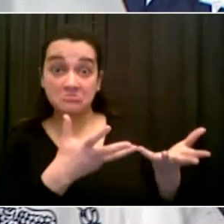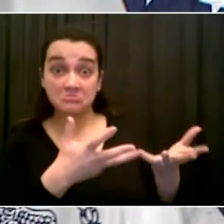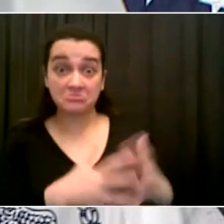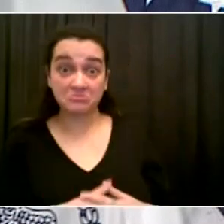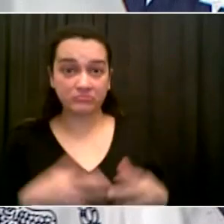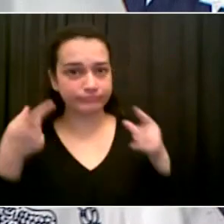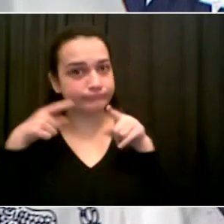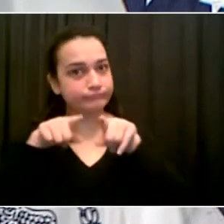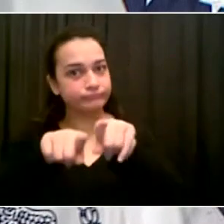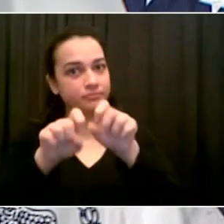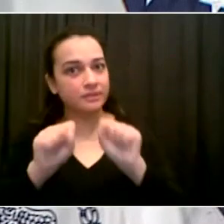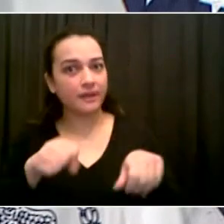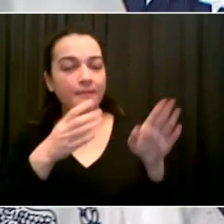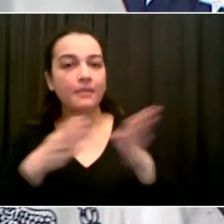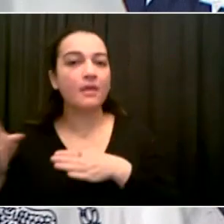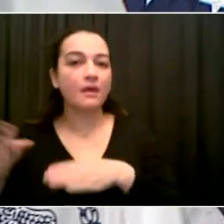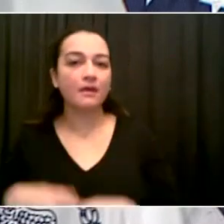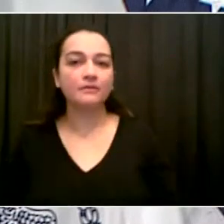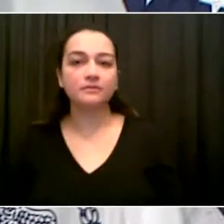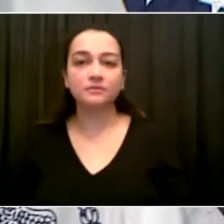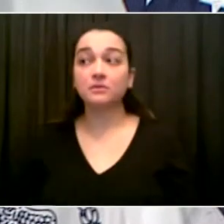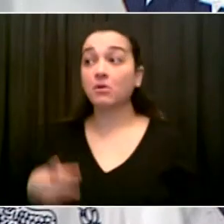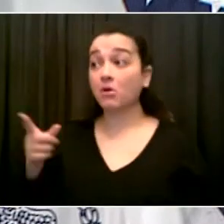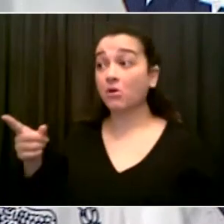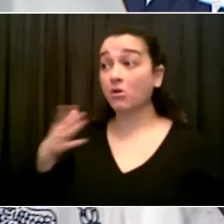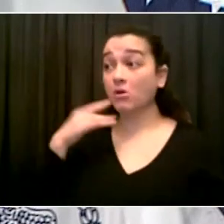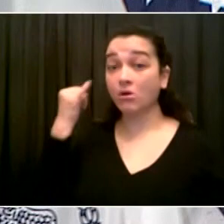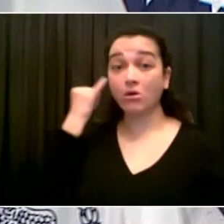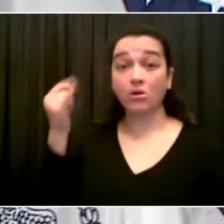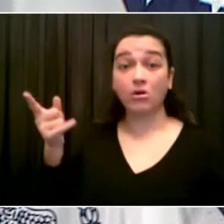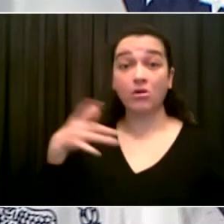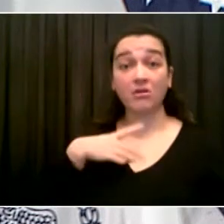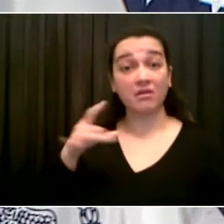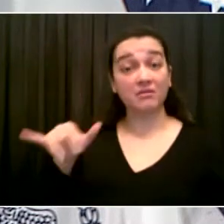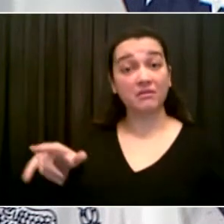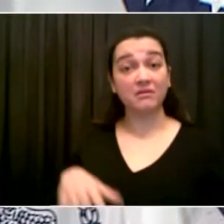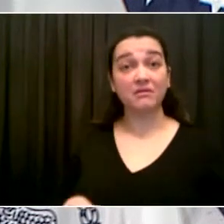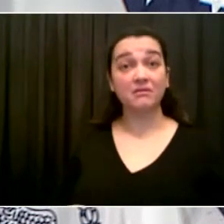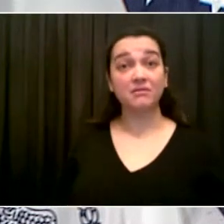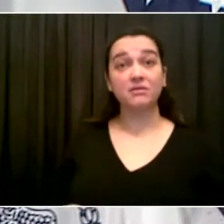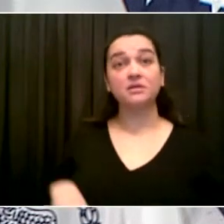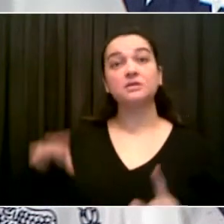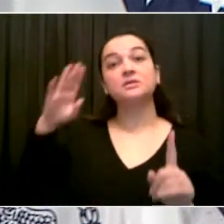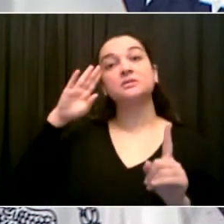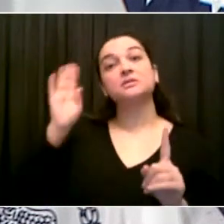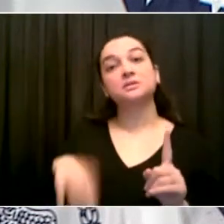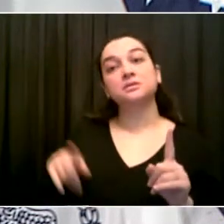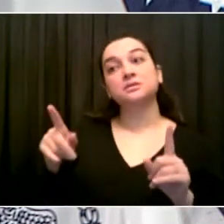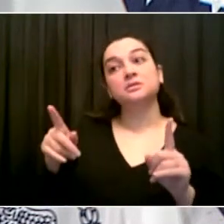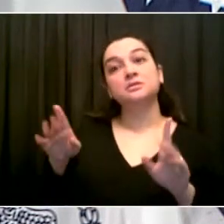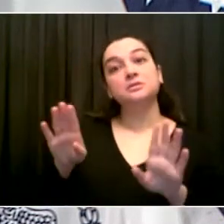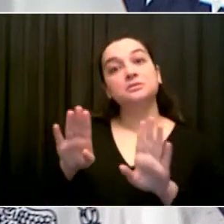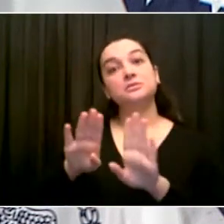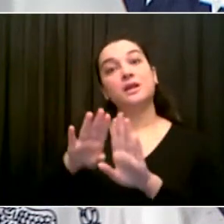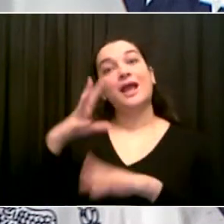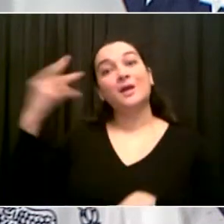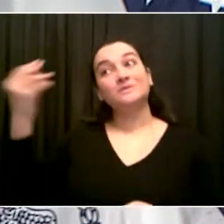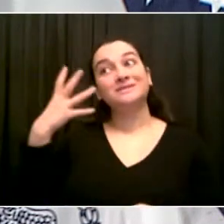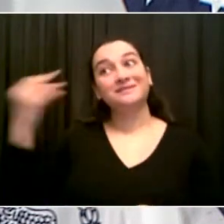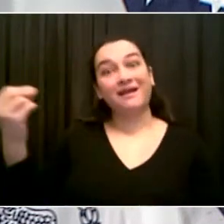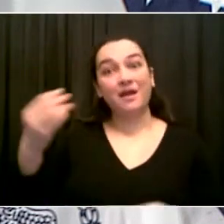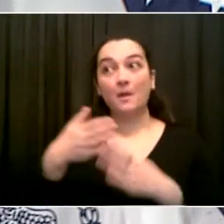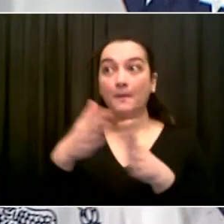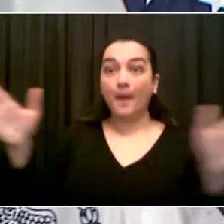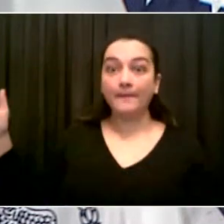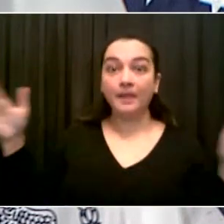the public pools back, the outdoor pools, is going to be so important. Having the beaches back, open streets, open restaurants,